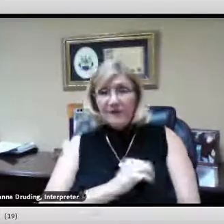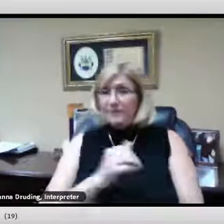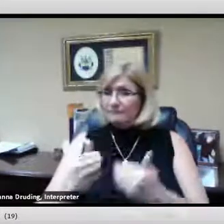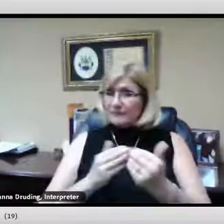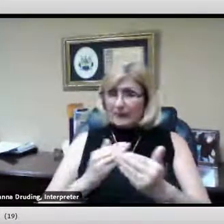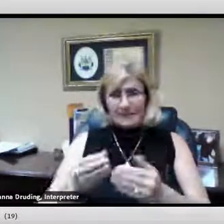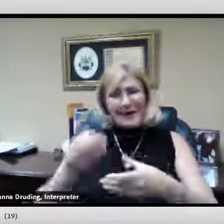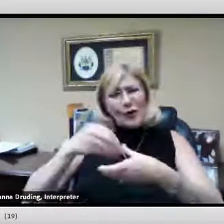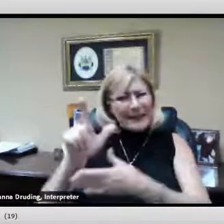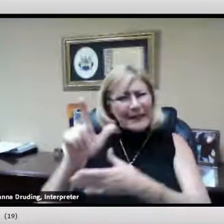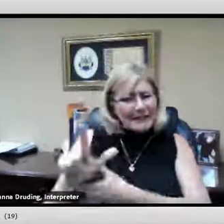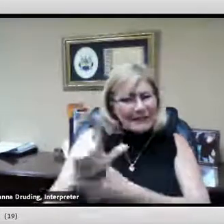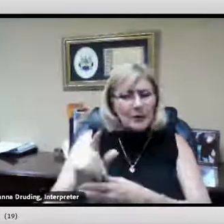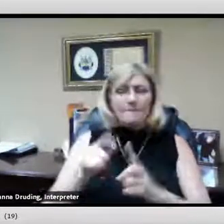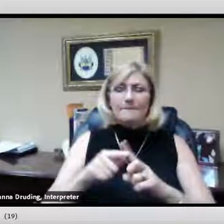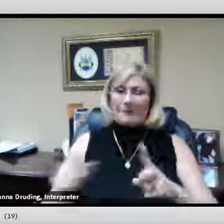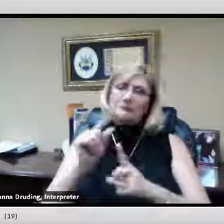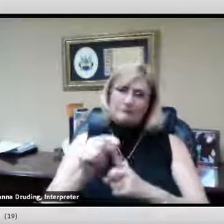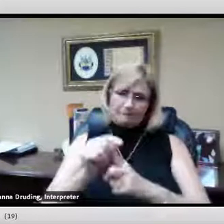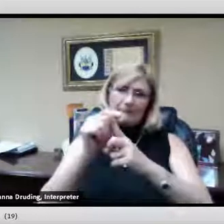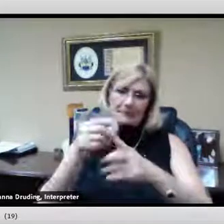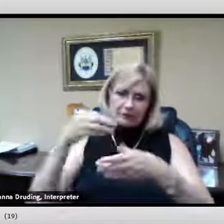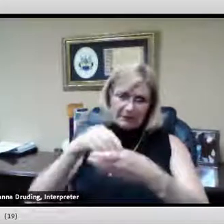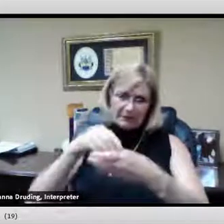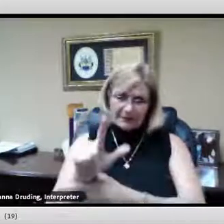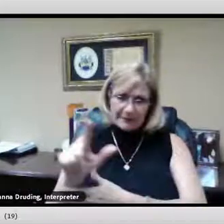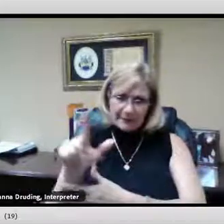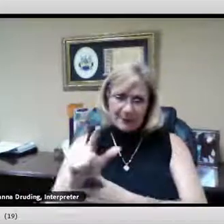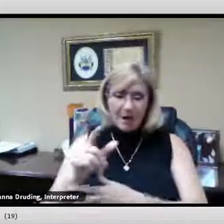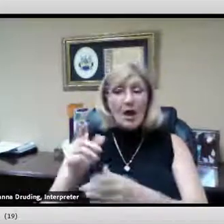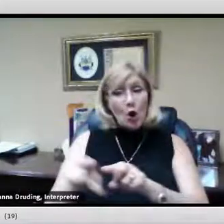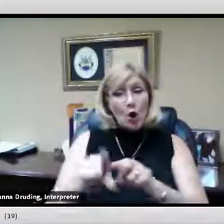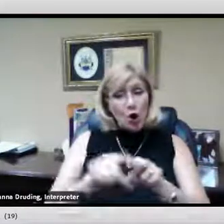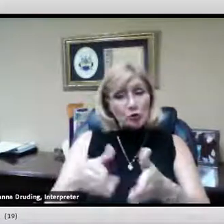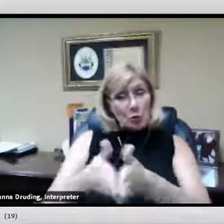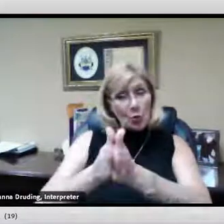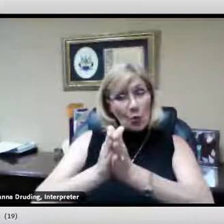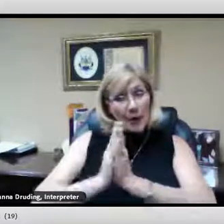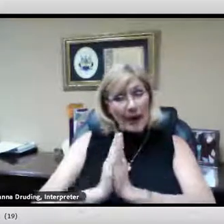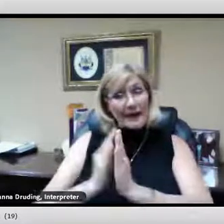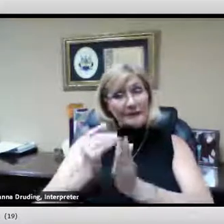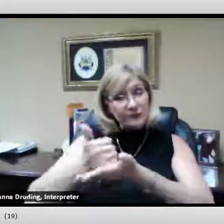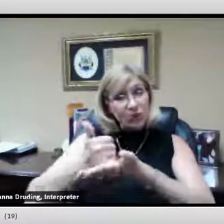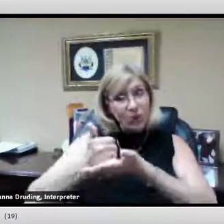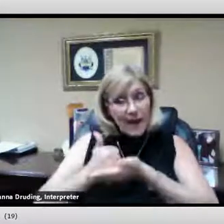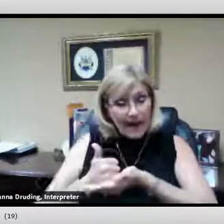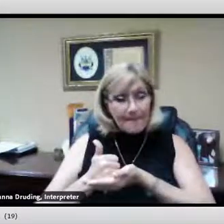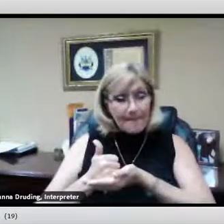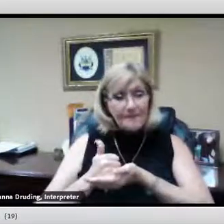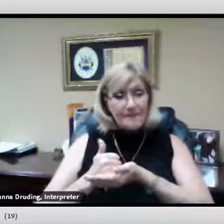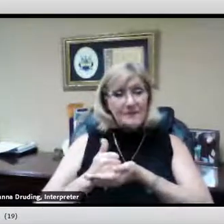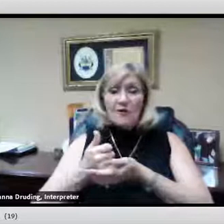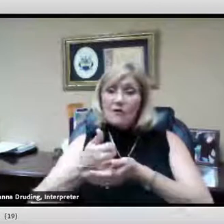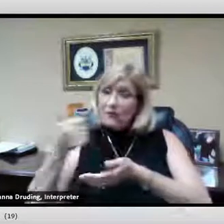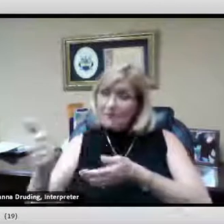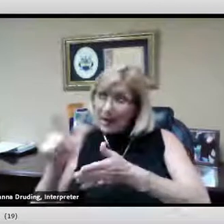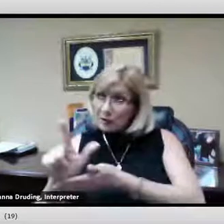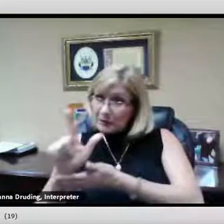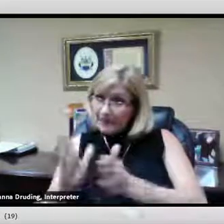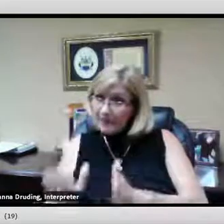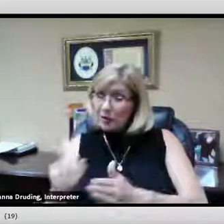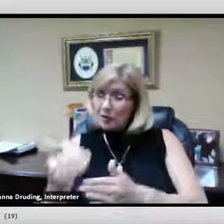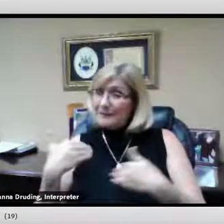not they're in libraries, but especially in libraries. Ask for help on listservs and from librarians you know that might have dealt with similar issues.